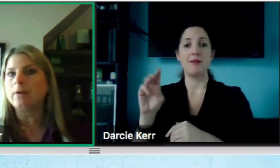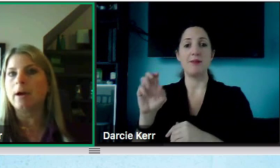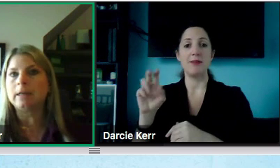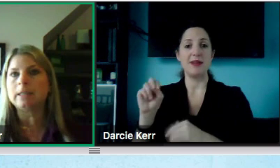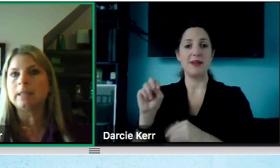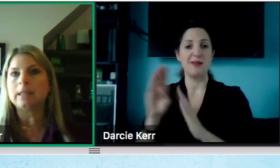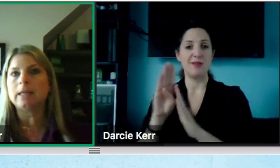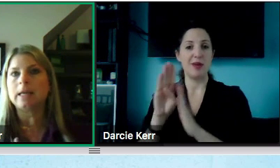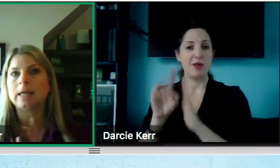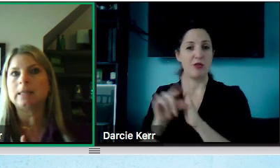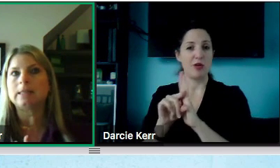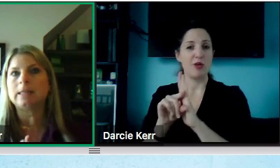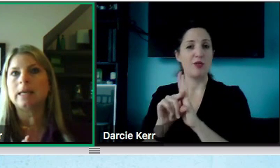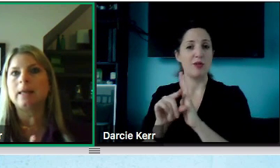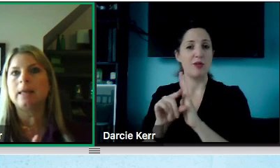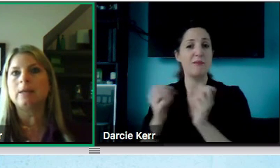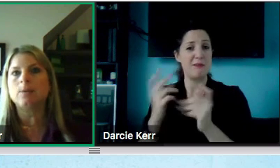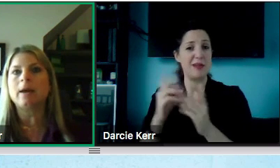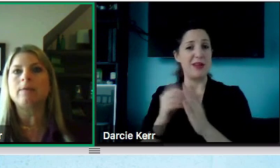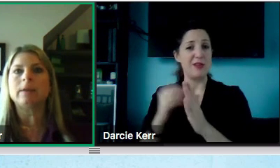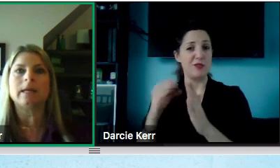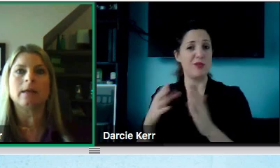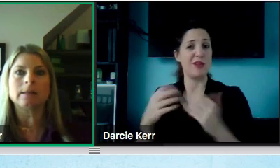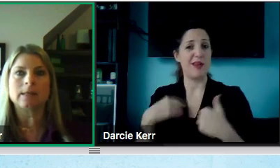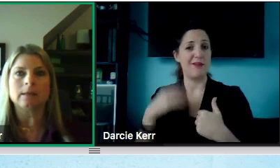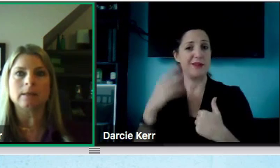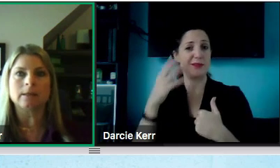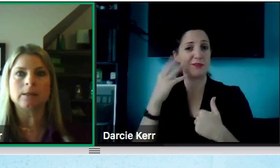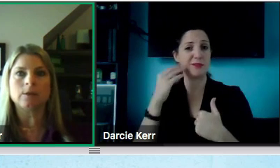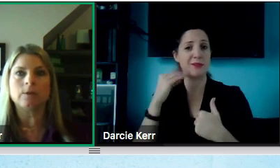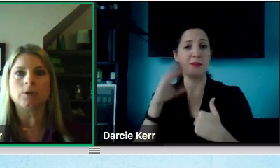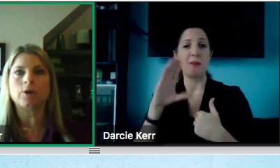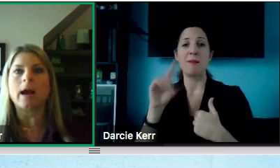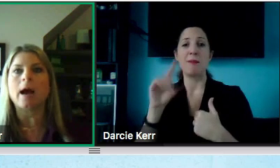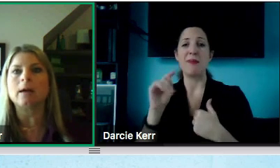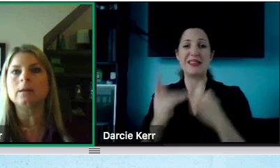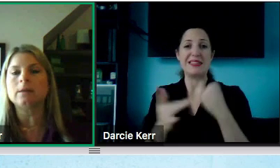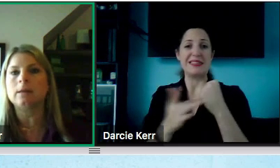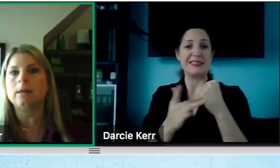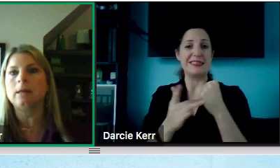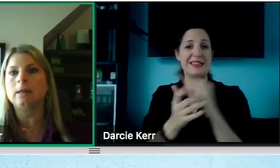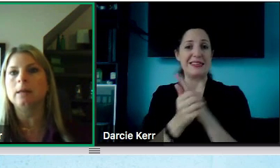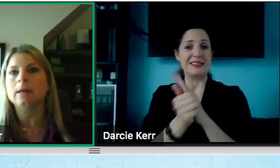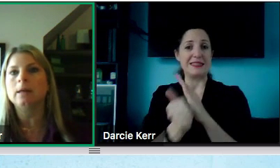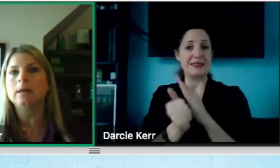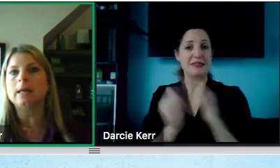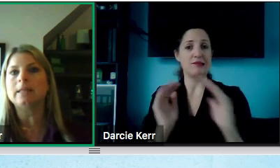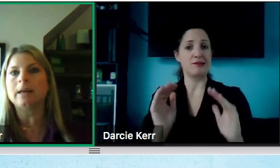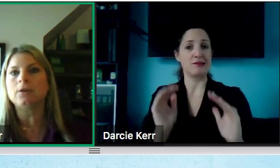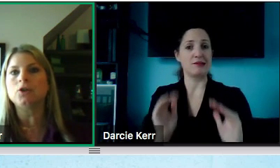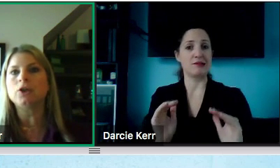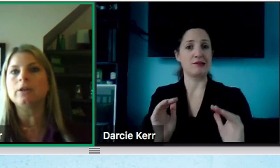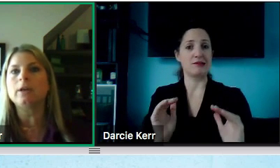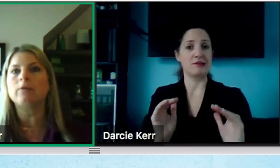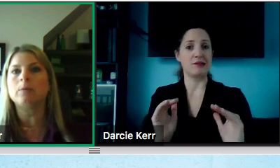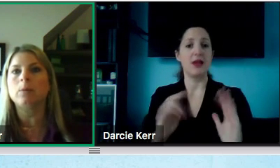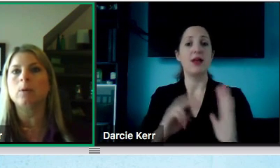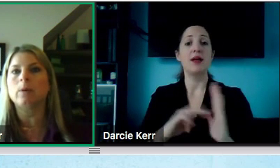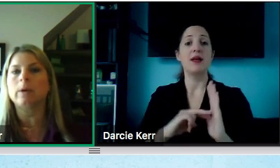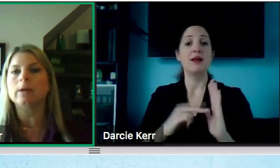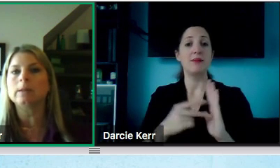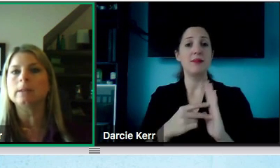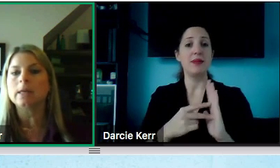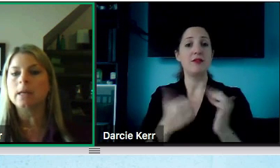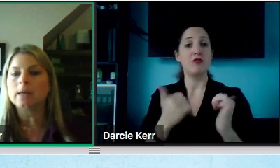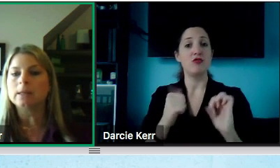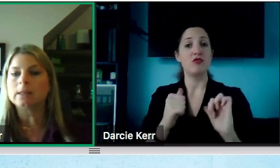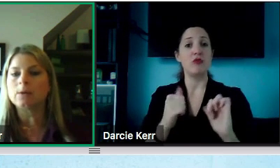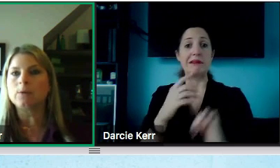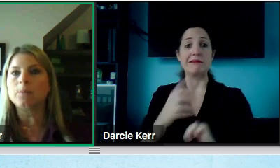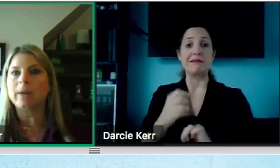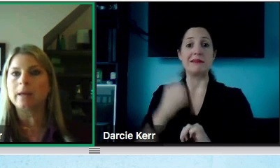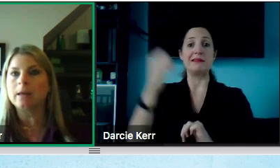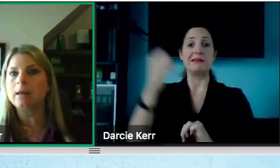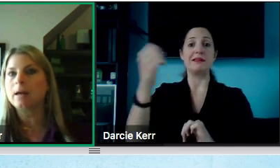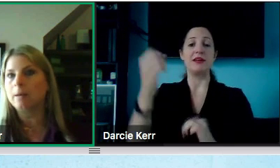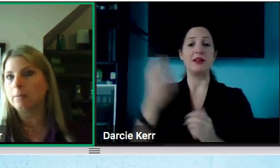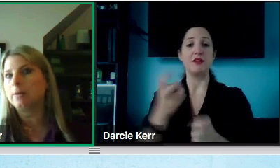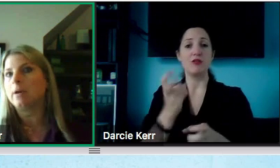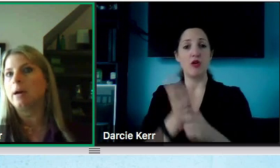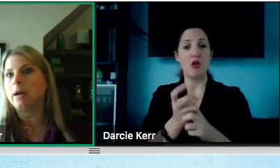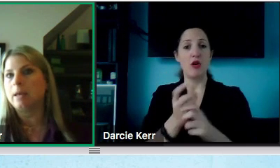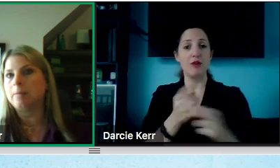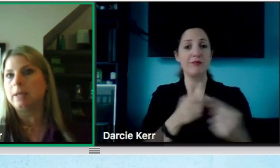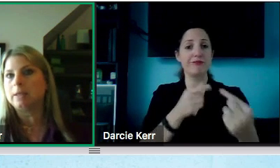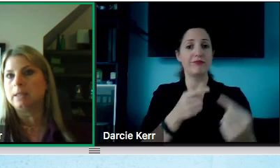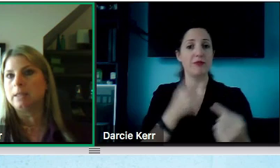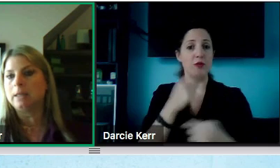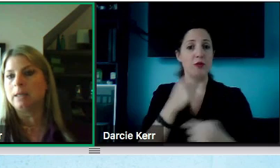what they're finding is that they don't have the tech skills to attract the attention of employers. So they're picking